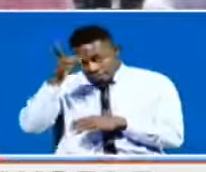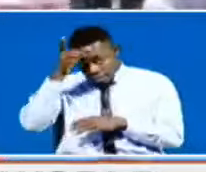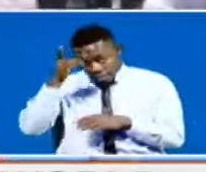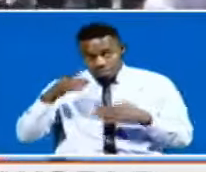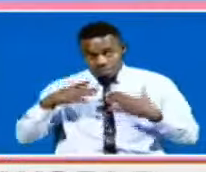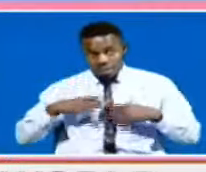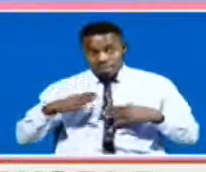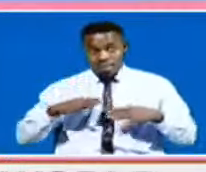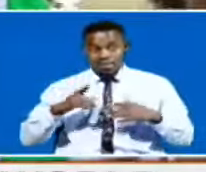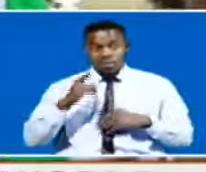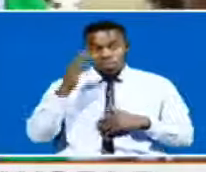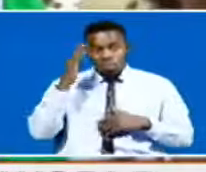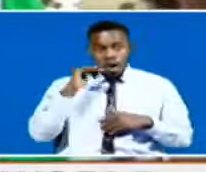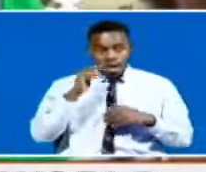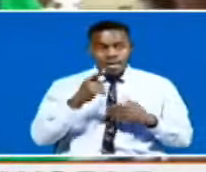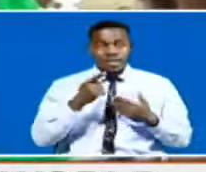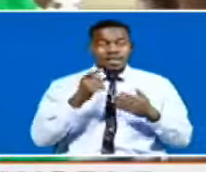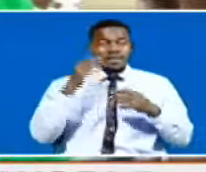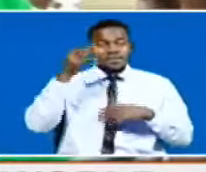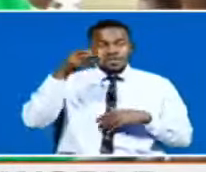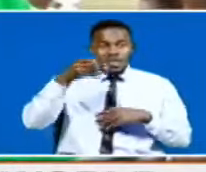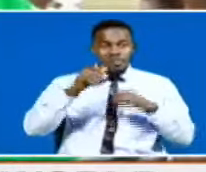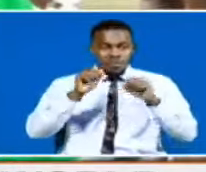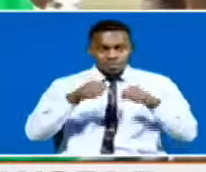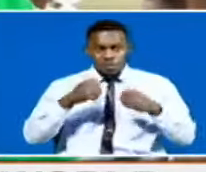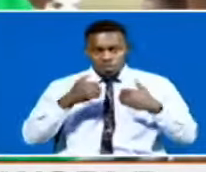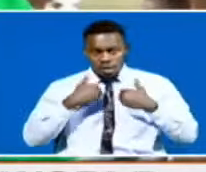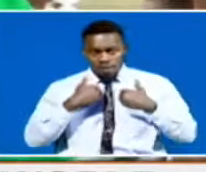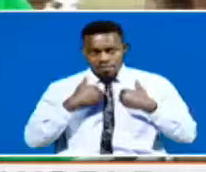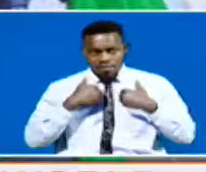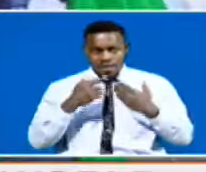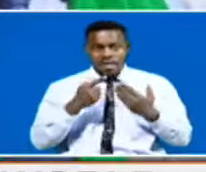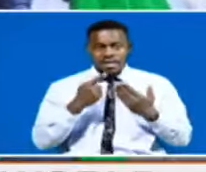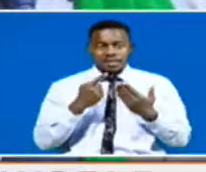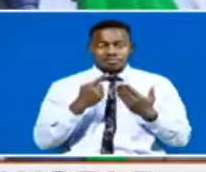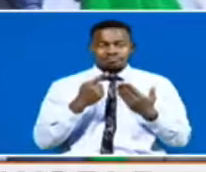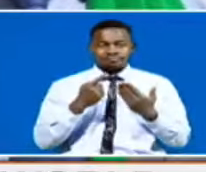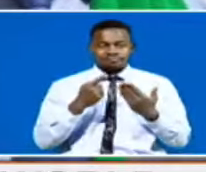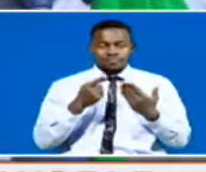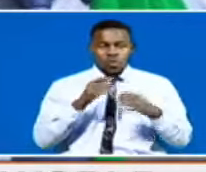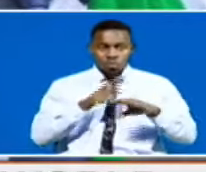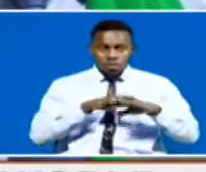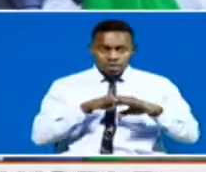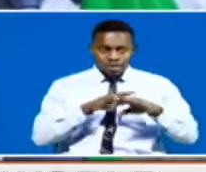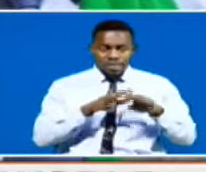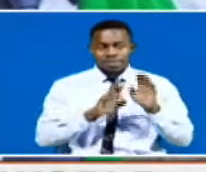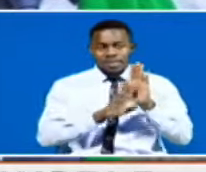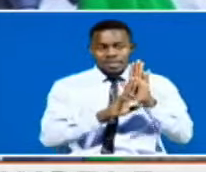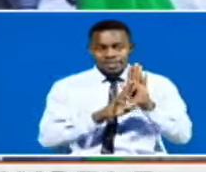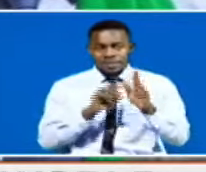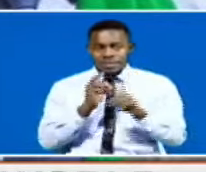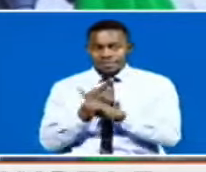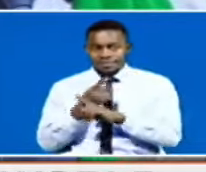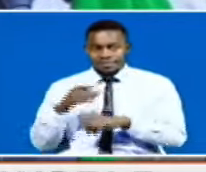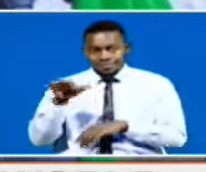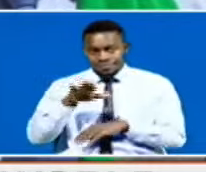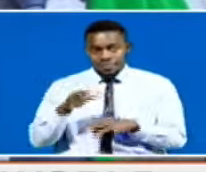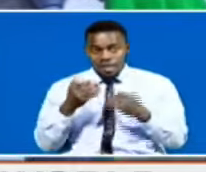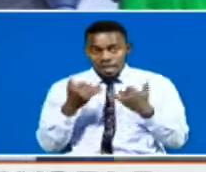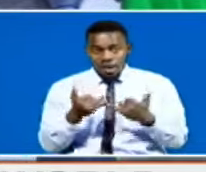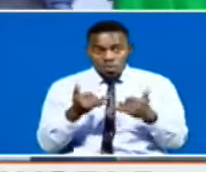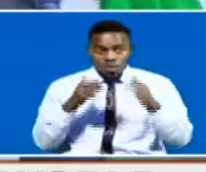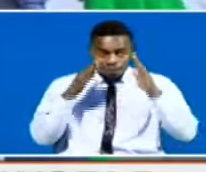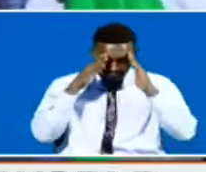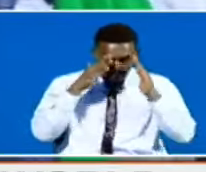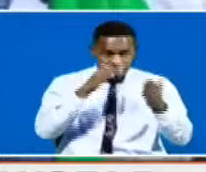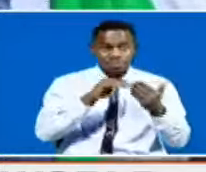scouting for future instructors who can lead the federation in those areas. We are keen on developing the talents of our